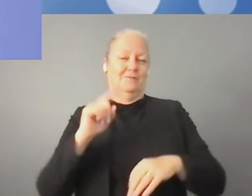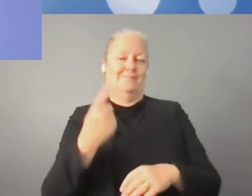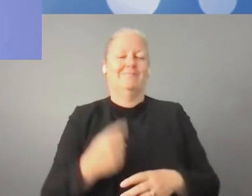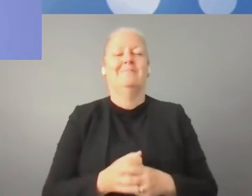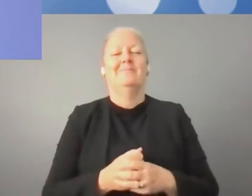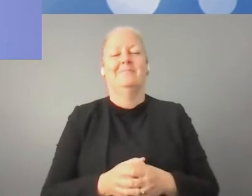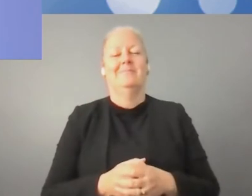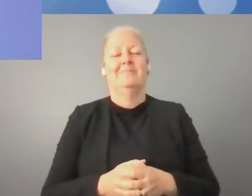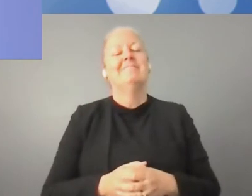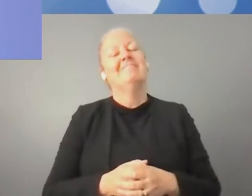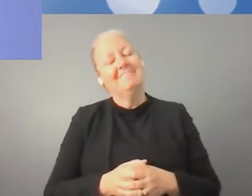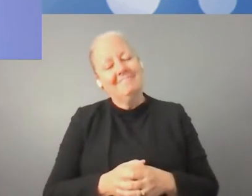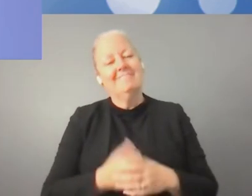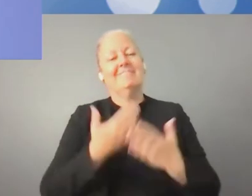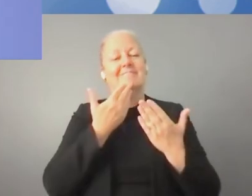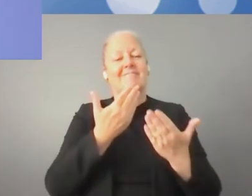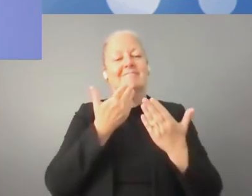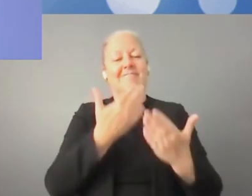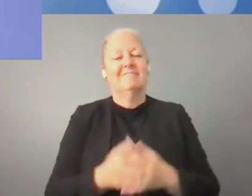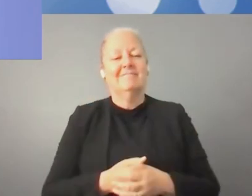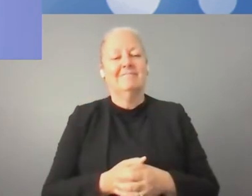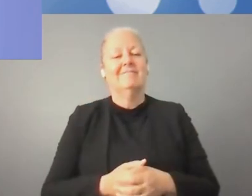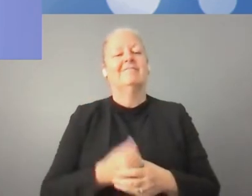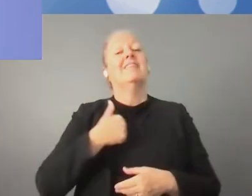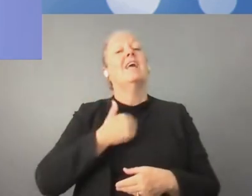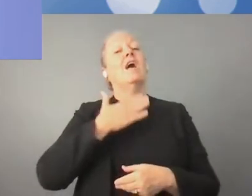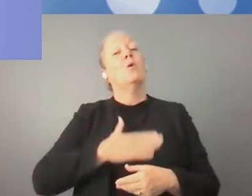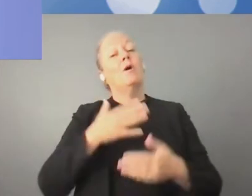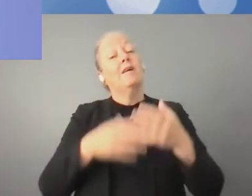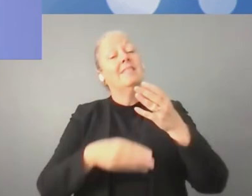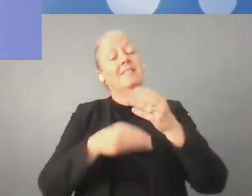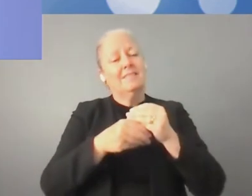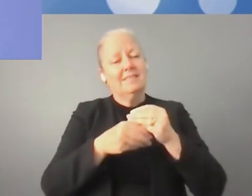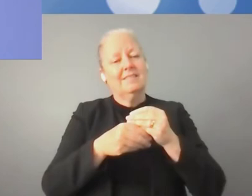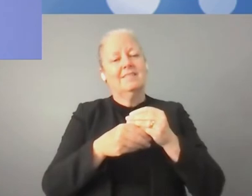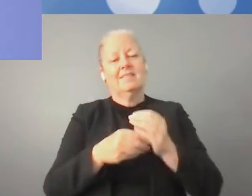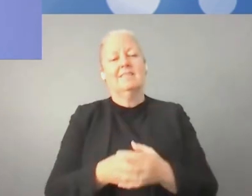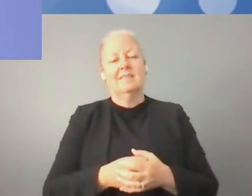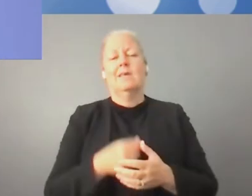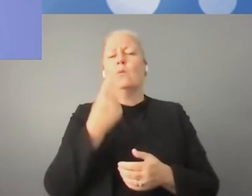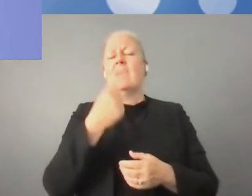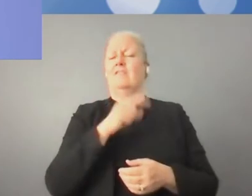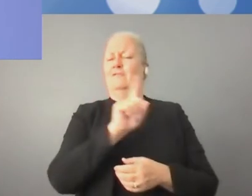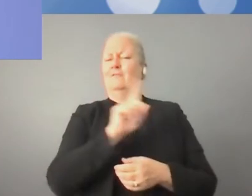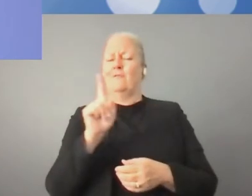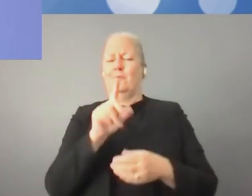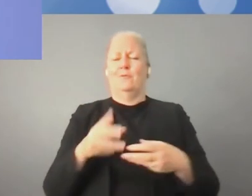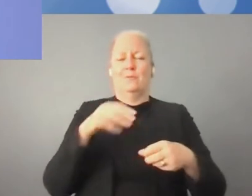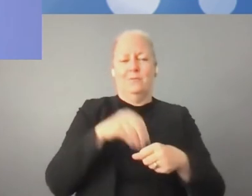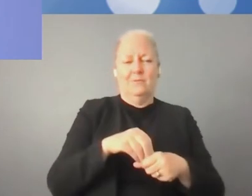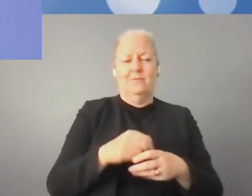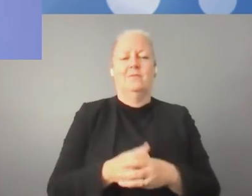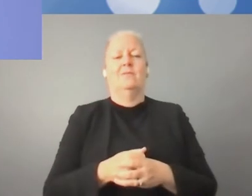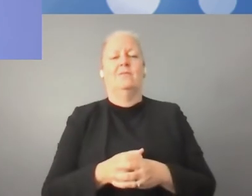thank you so much just i would like to add one thing that i didn't include the government of ethiopia